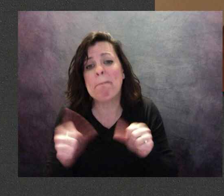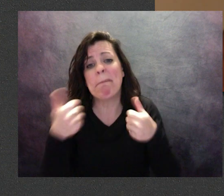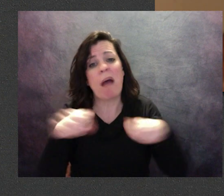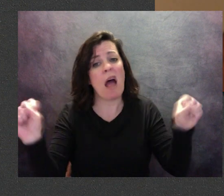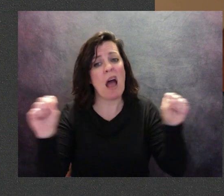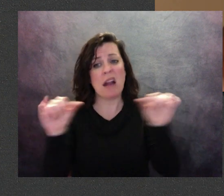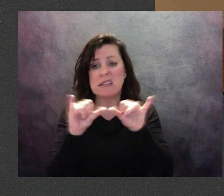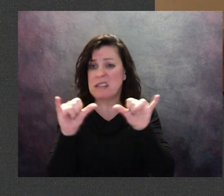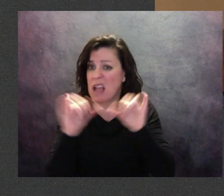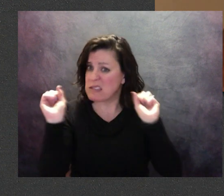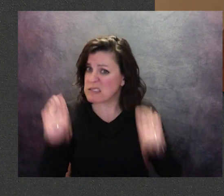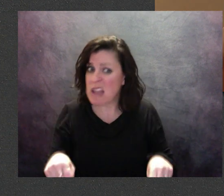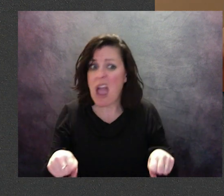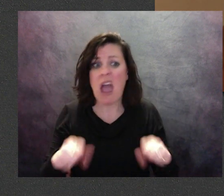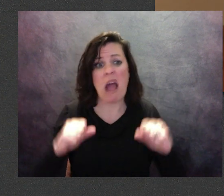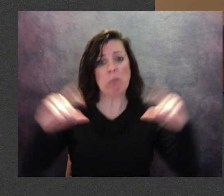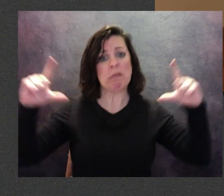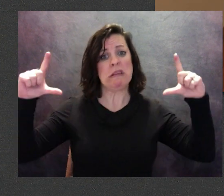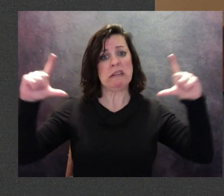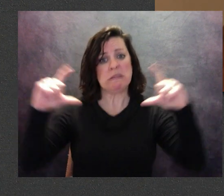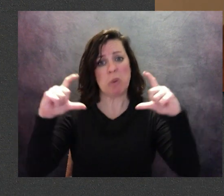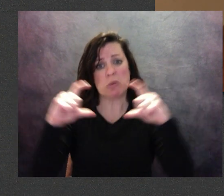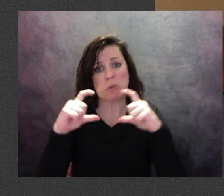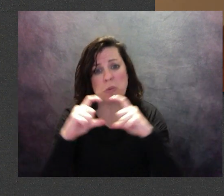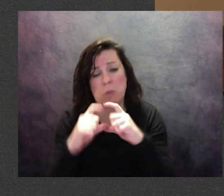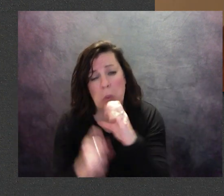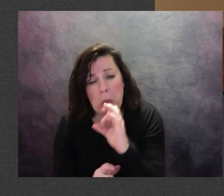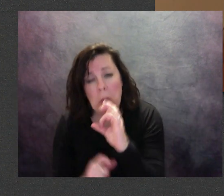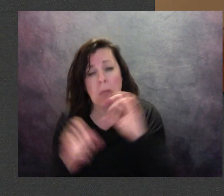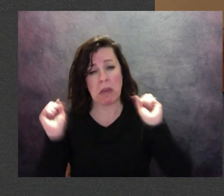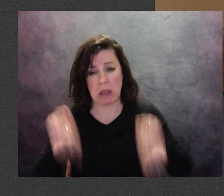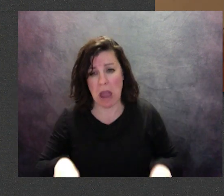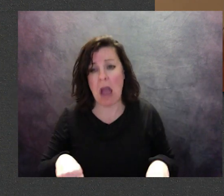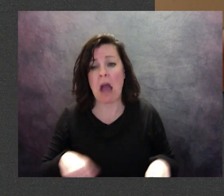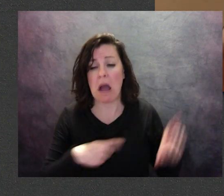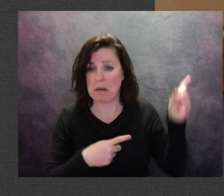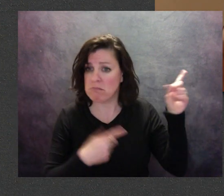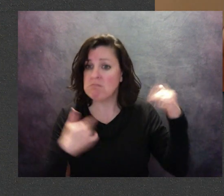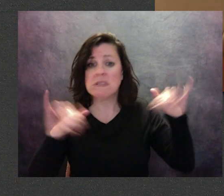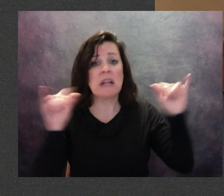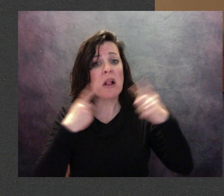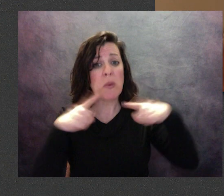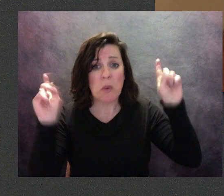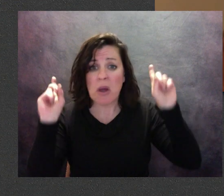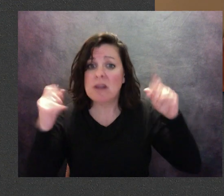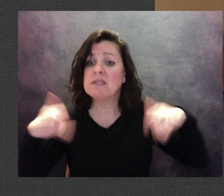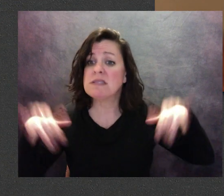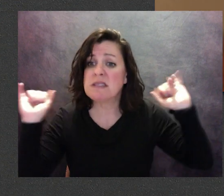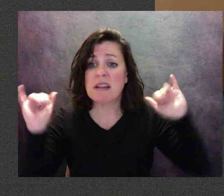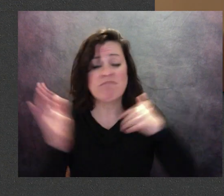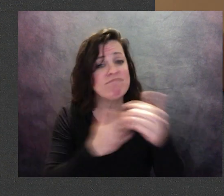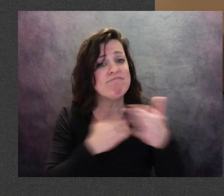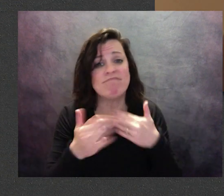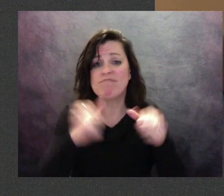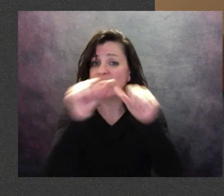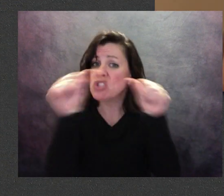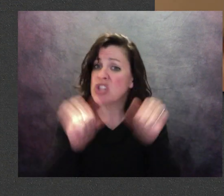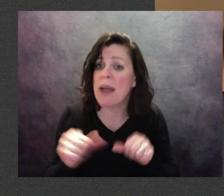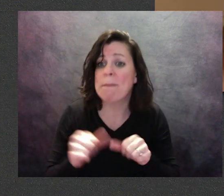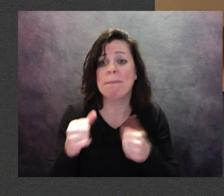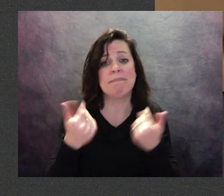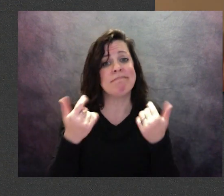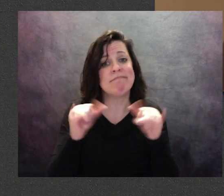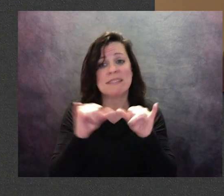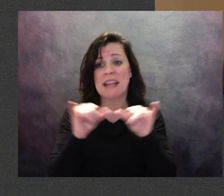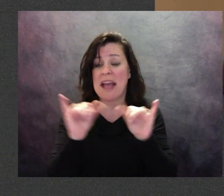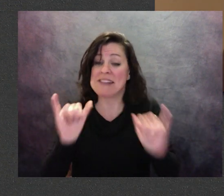shape or size. Can you see all the different sizes and shapes here? Yep, and they still work the same. Another